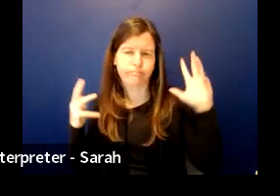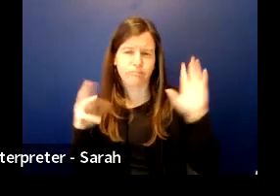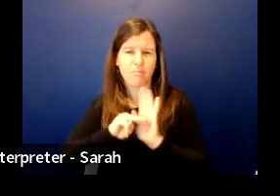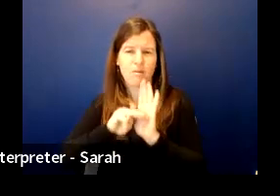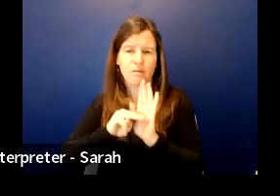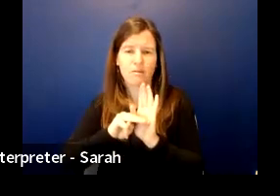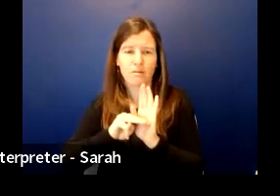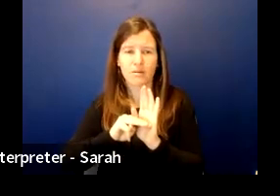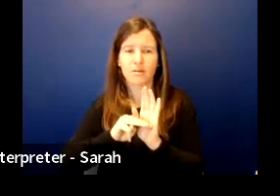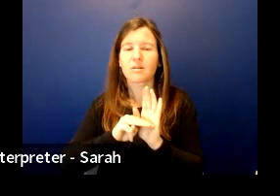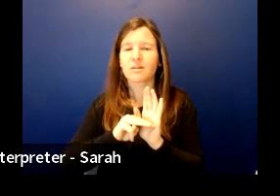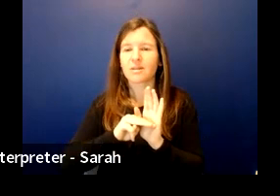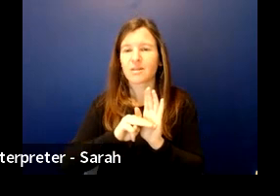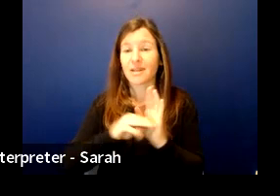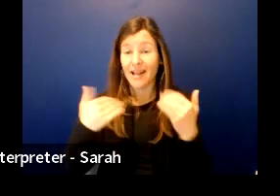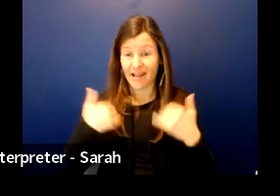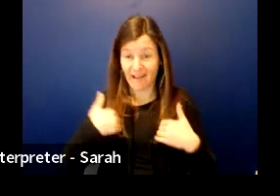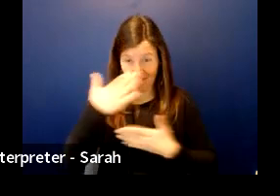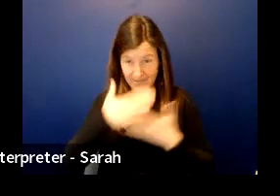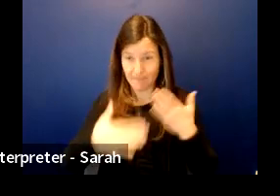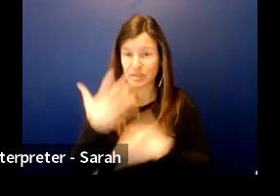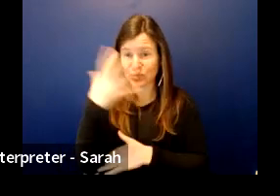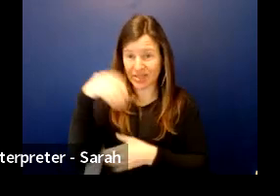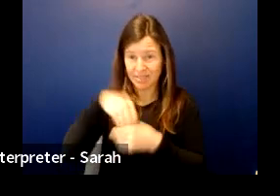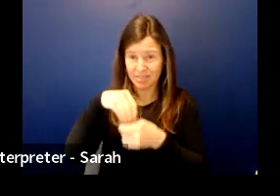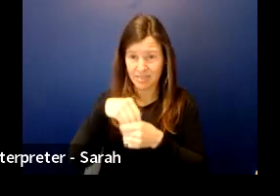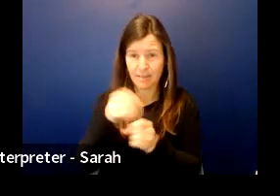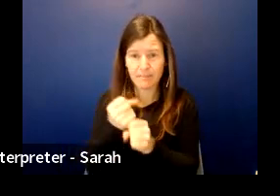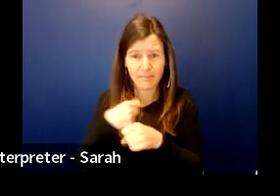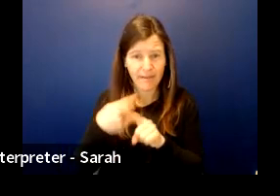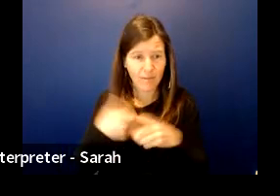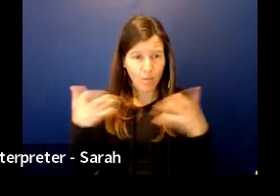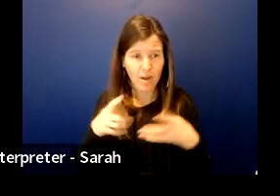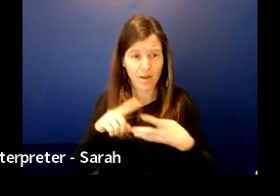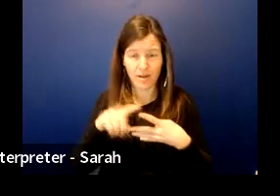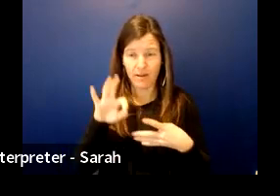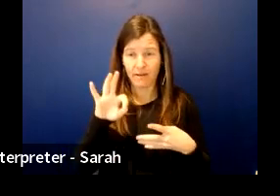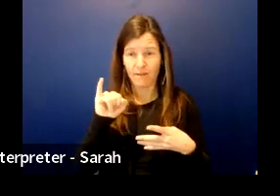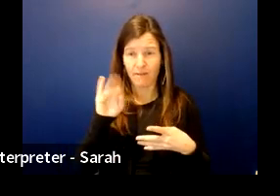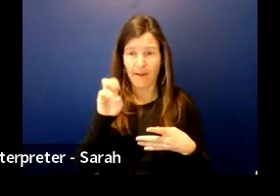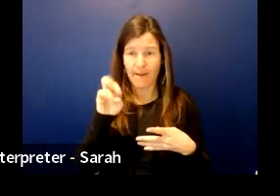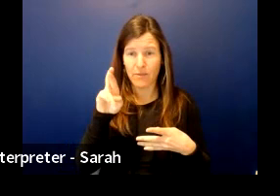There are some trees in there. Are they made of fiberglass, paper mache,